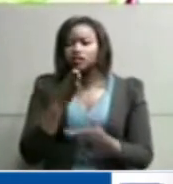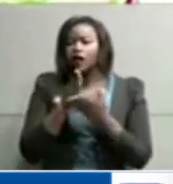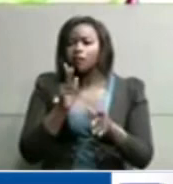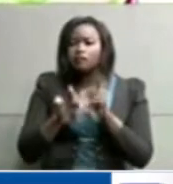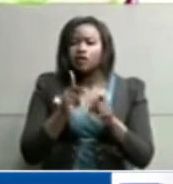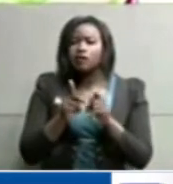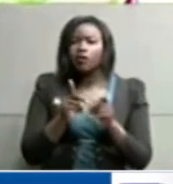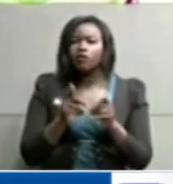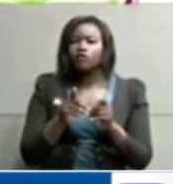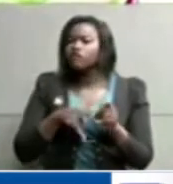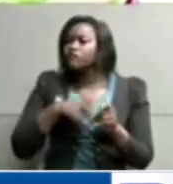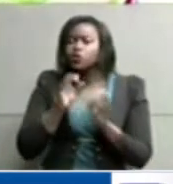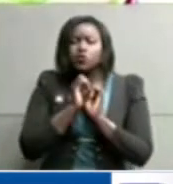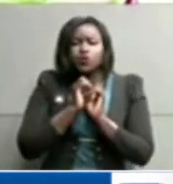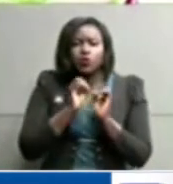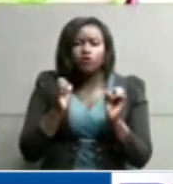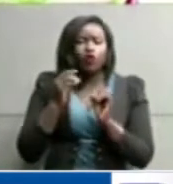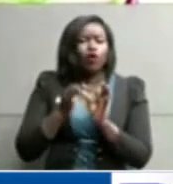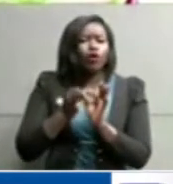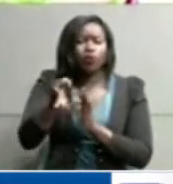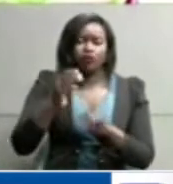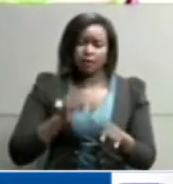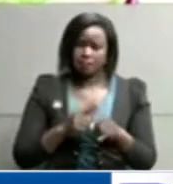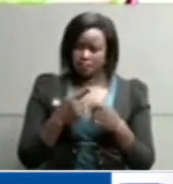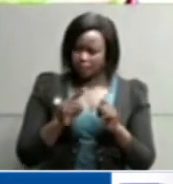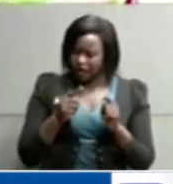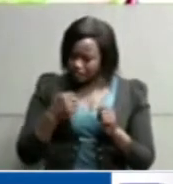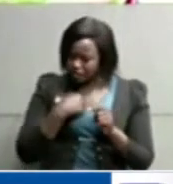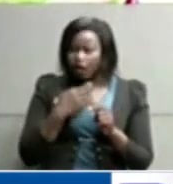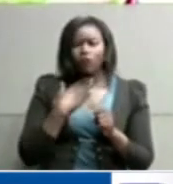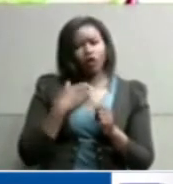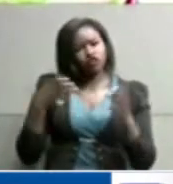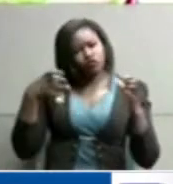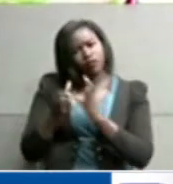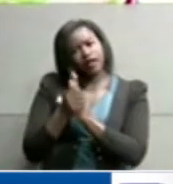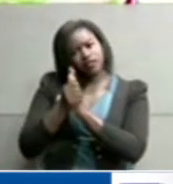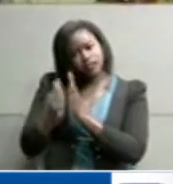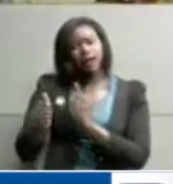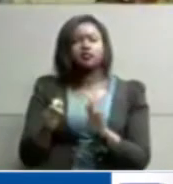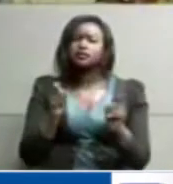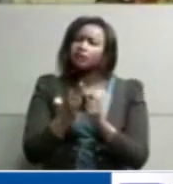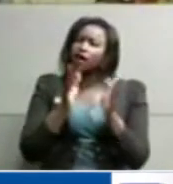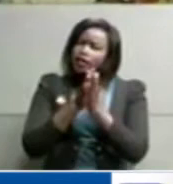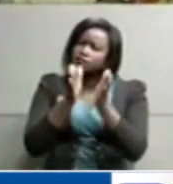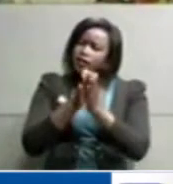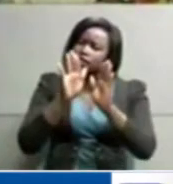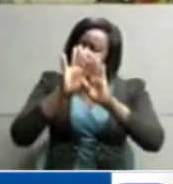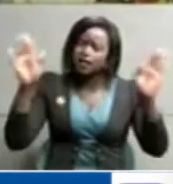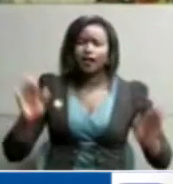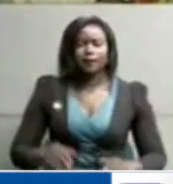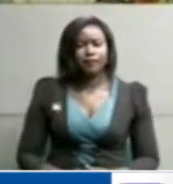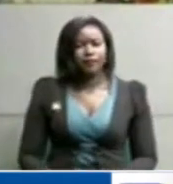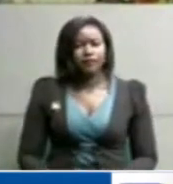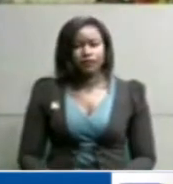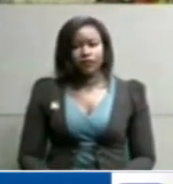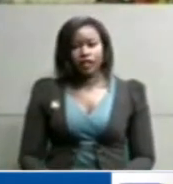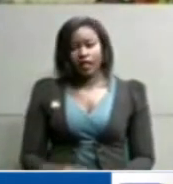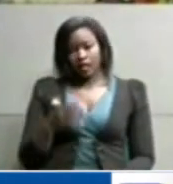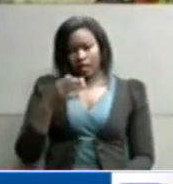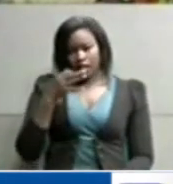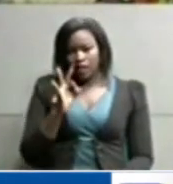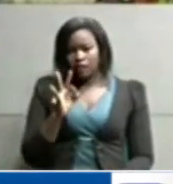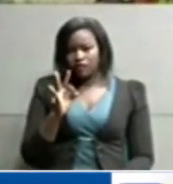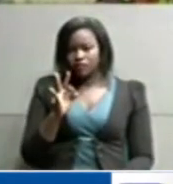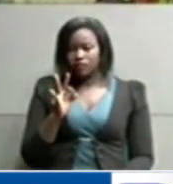Uh-huh. But what I would like my experts here who are sitting here to explain to you is if he's